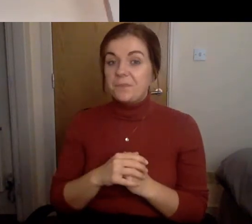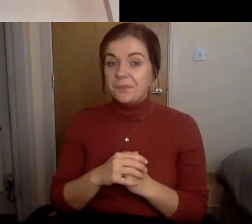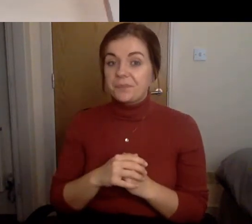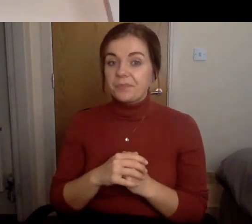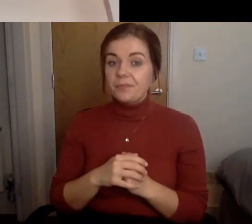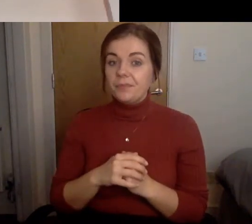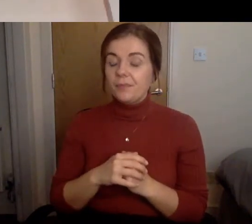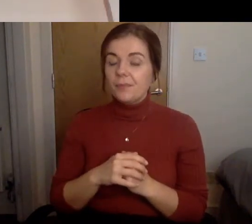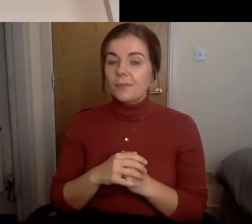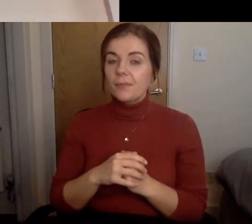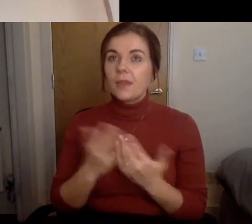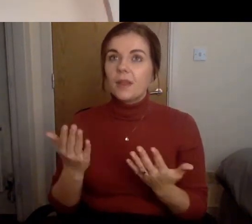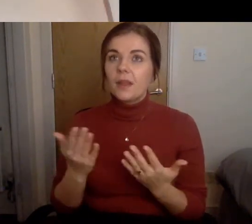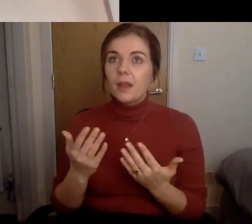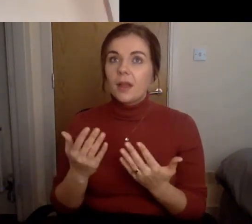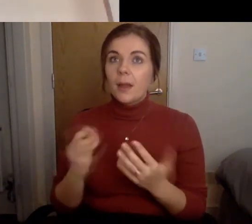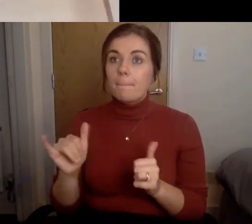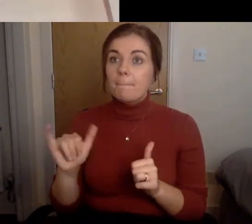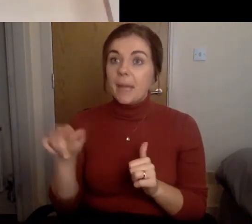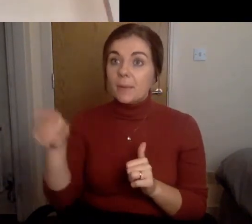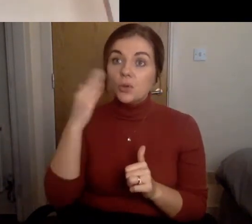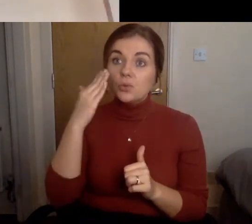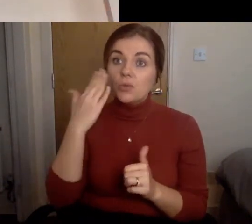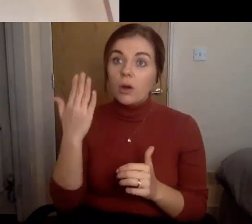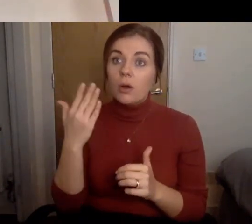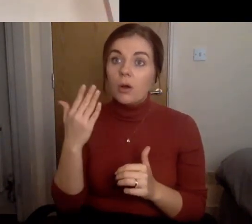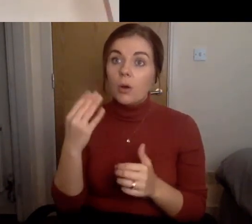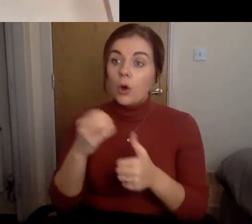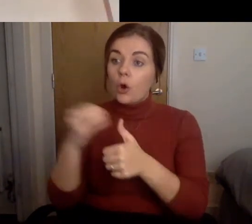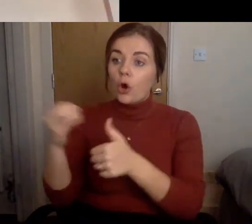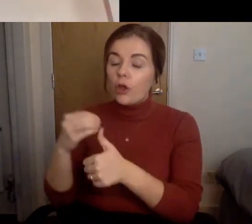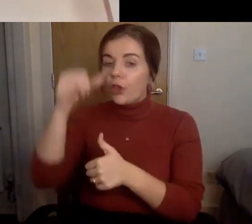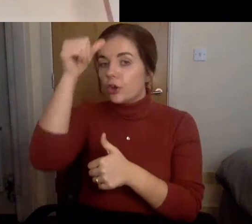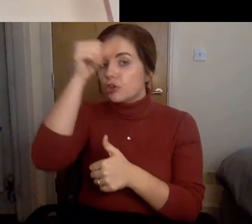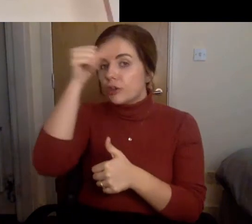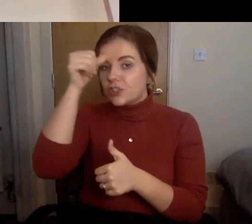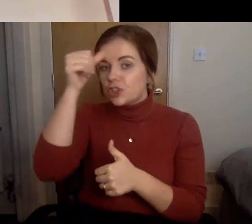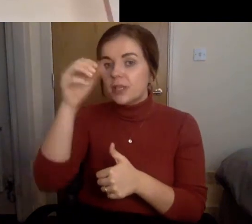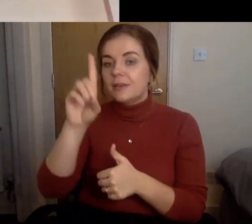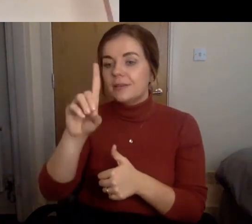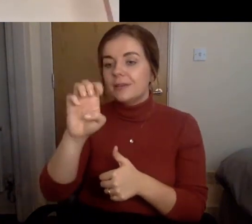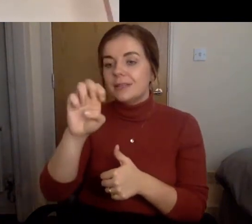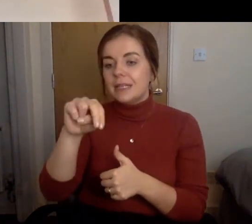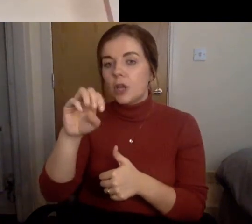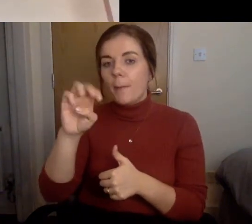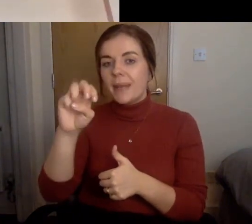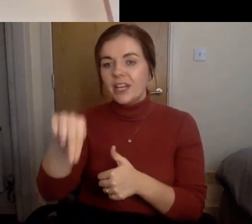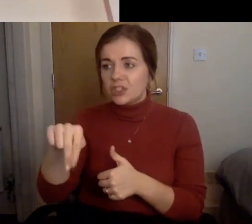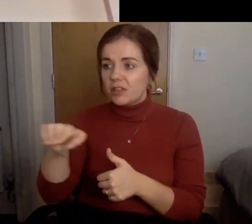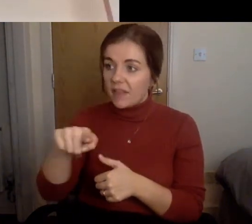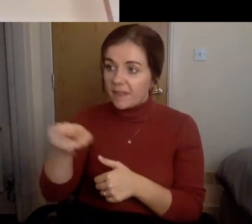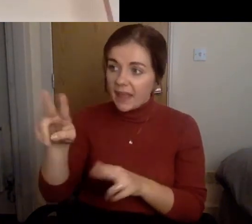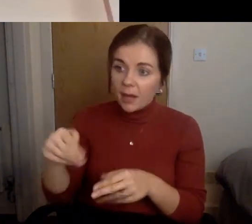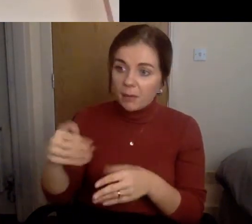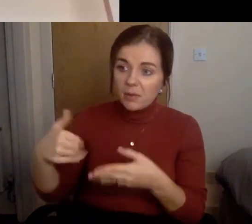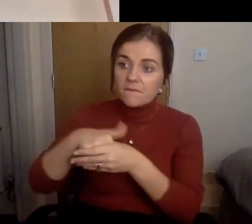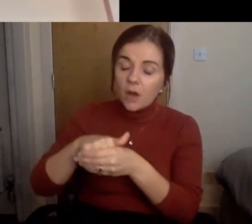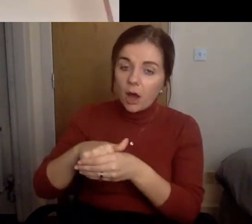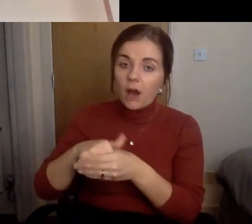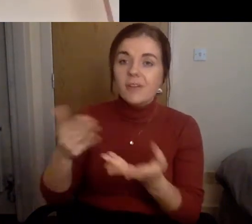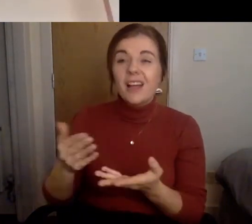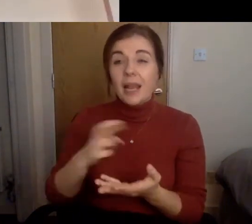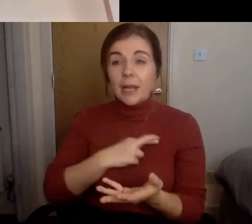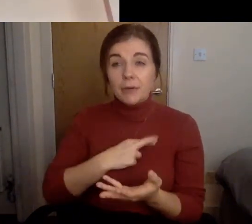Have you found, let's say, other Christian denominations be able to take part in certain aspects of the program, Joe? And so really, you're talking really when it comes to sacramental